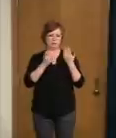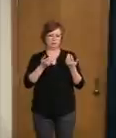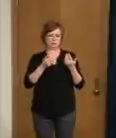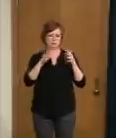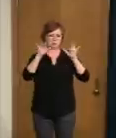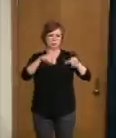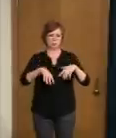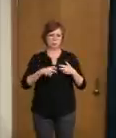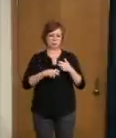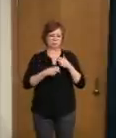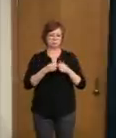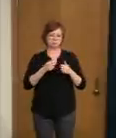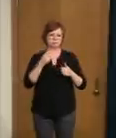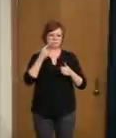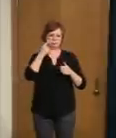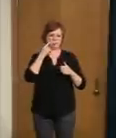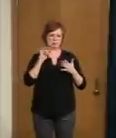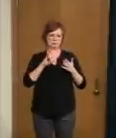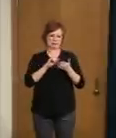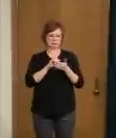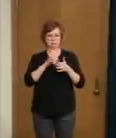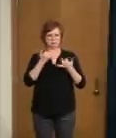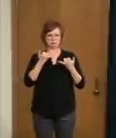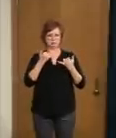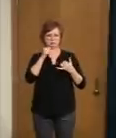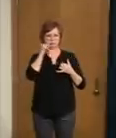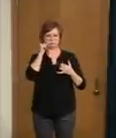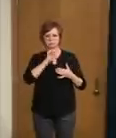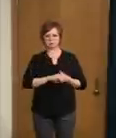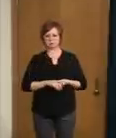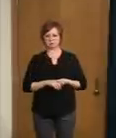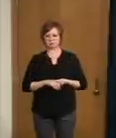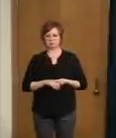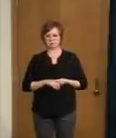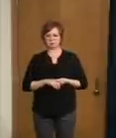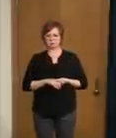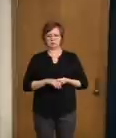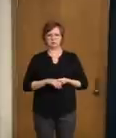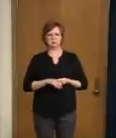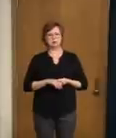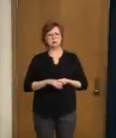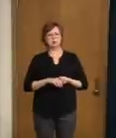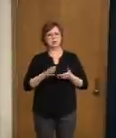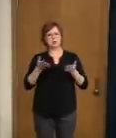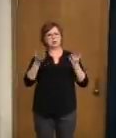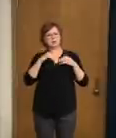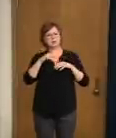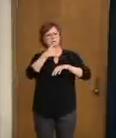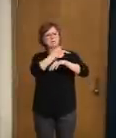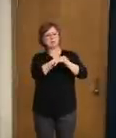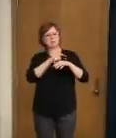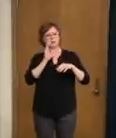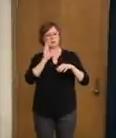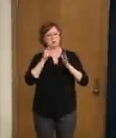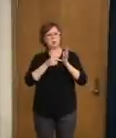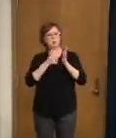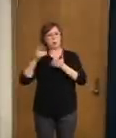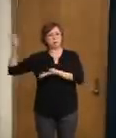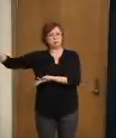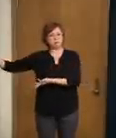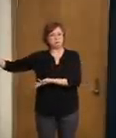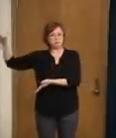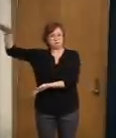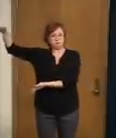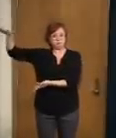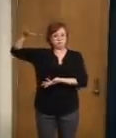know again that we're not getting all of the vaccine we need in one batch delivery. We're going to get it spread over weeks and months. And so based on that, we do